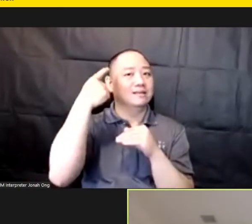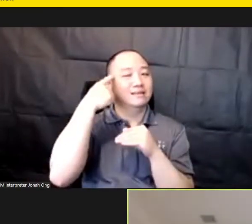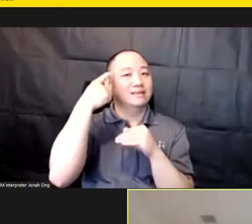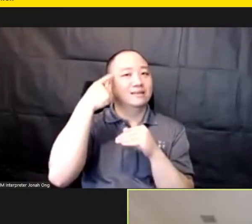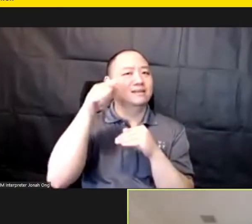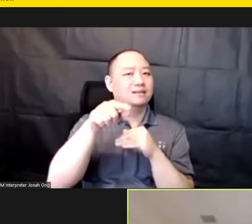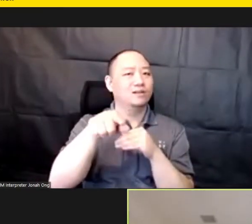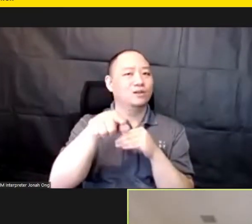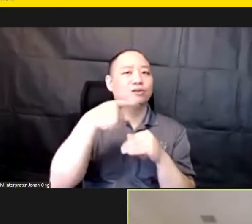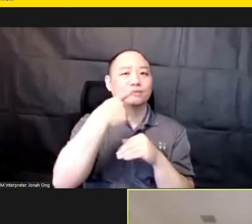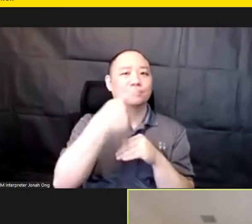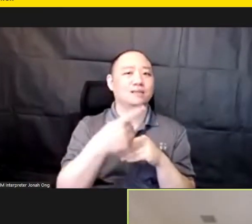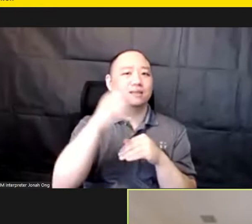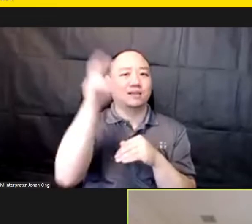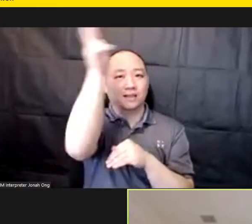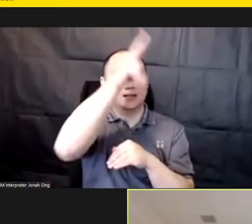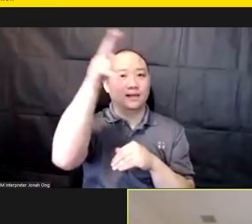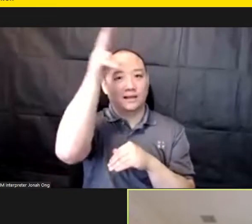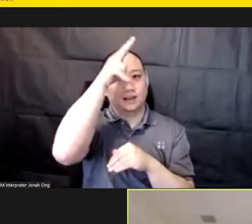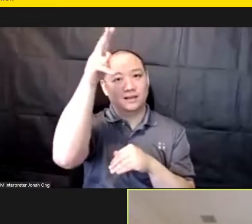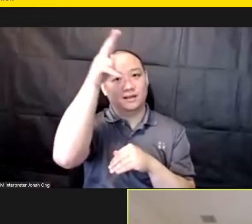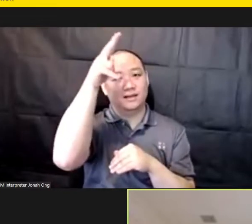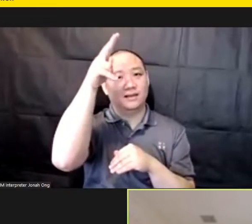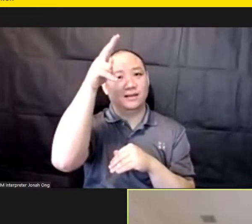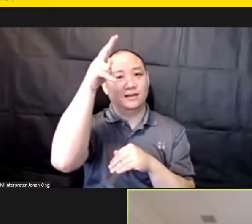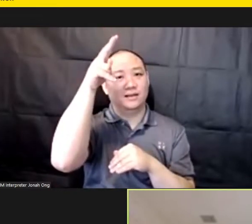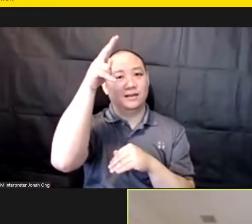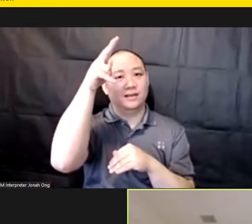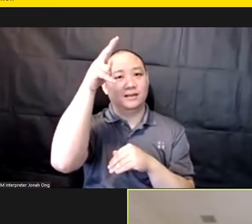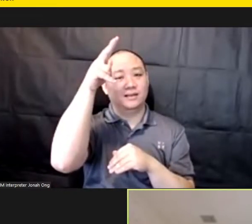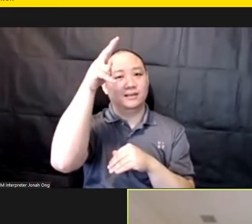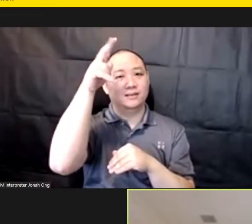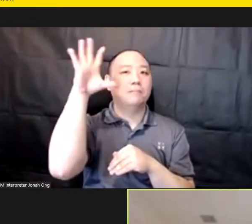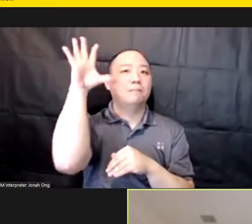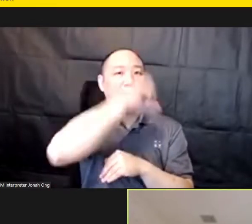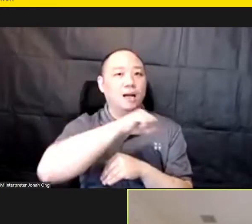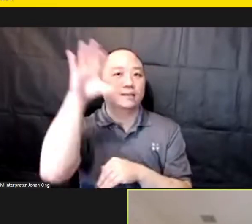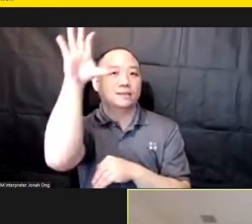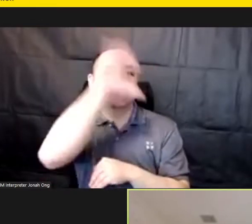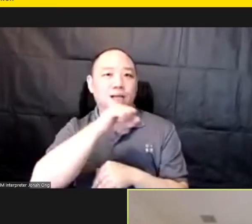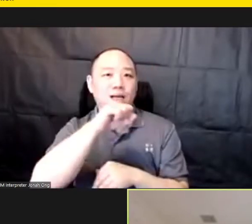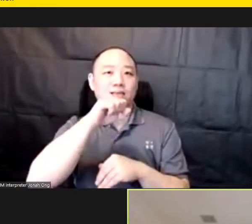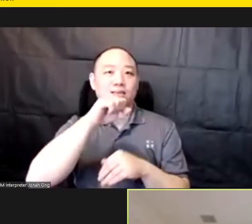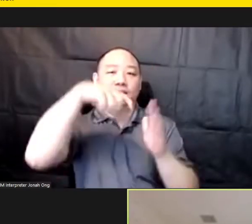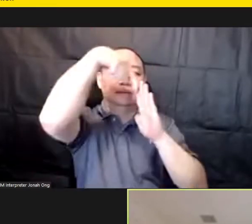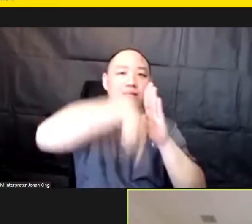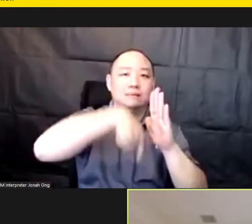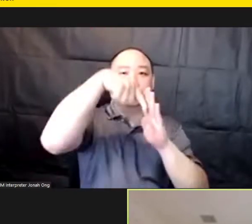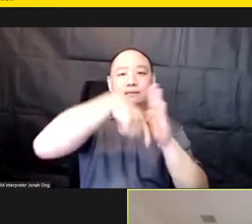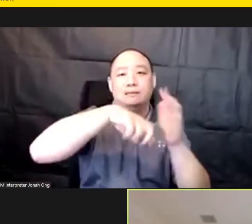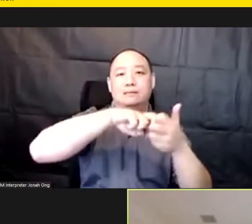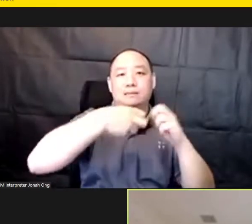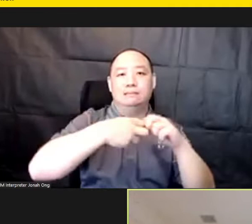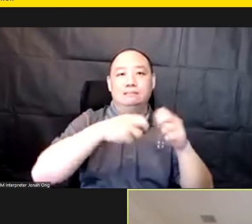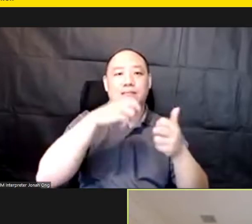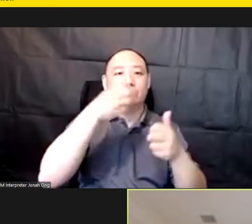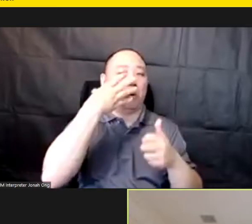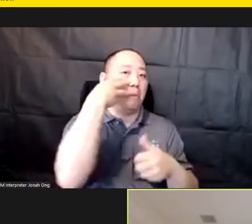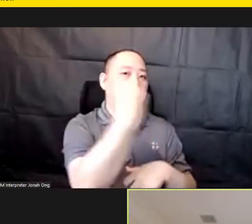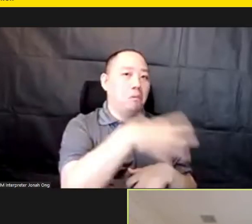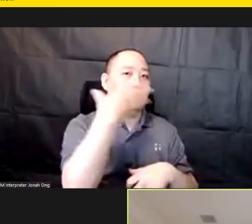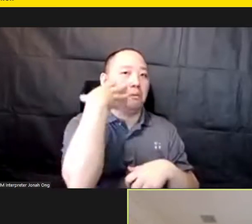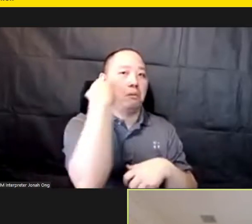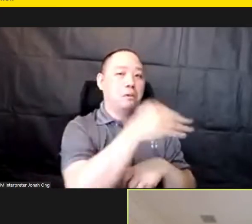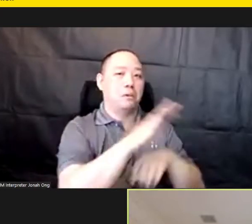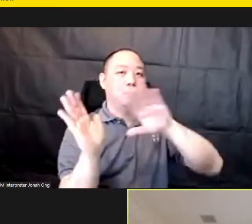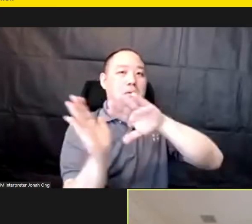mentioned how the government sometimes gloss over deep-seated issues, and for it to be ignored this long, there are obviously